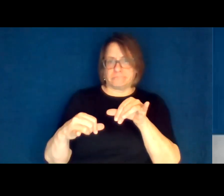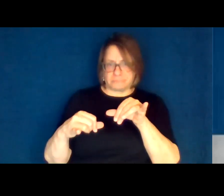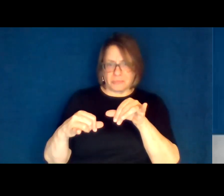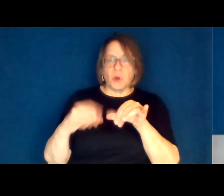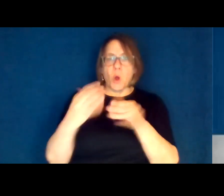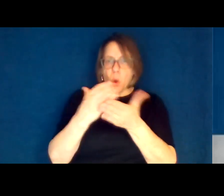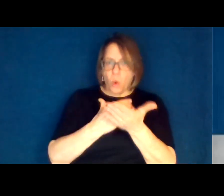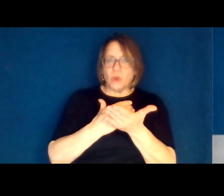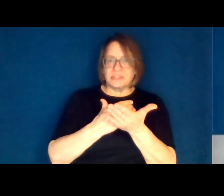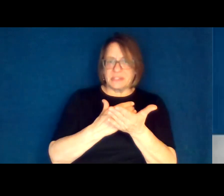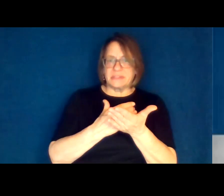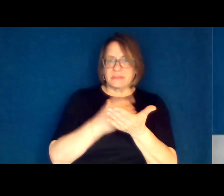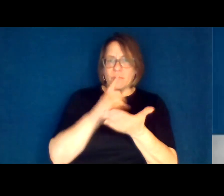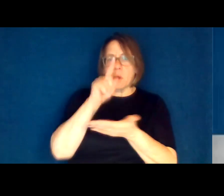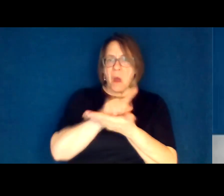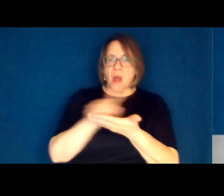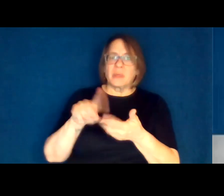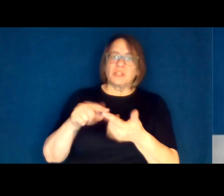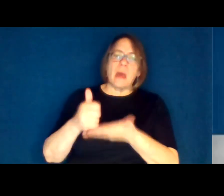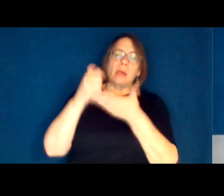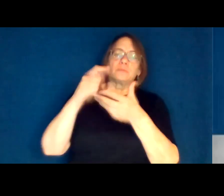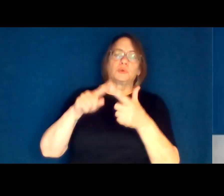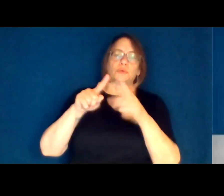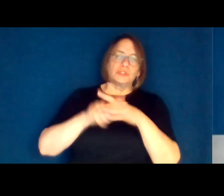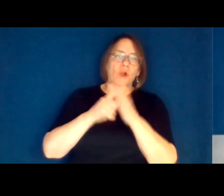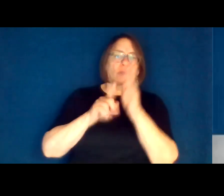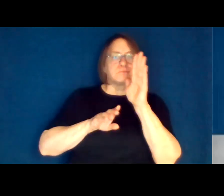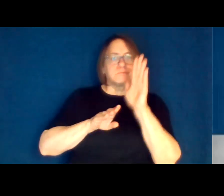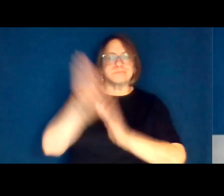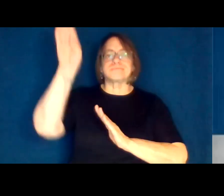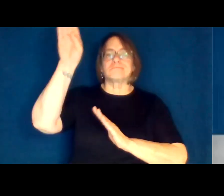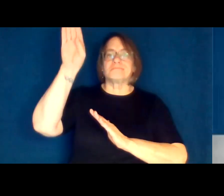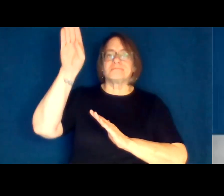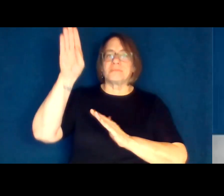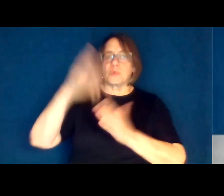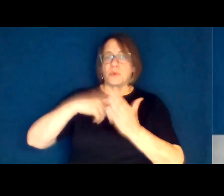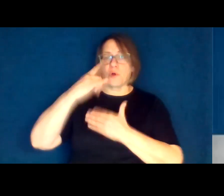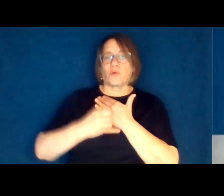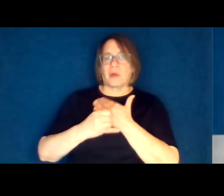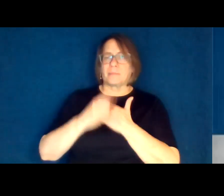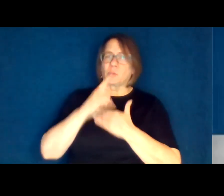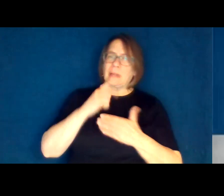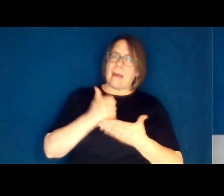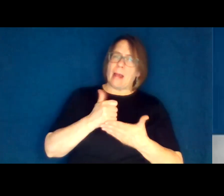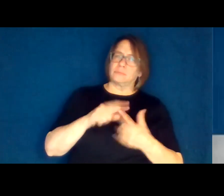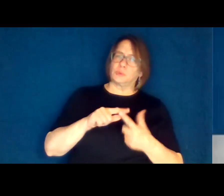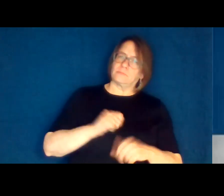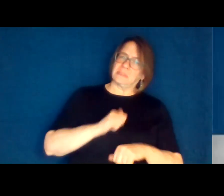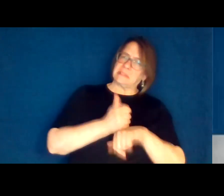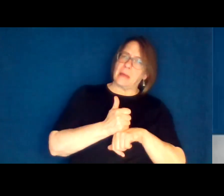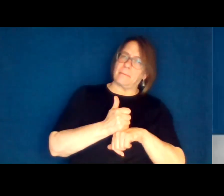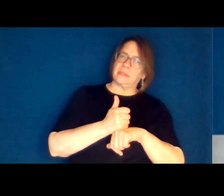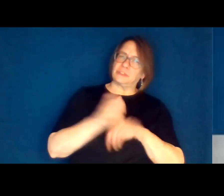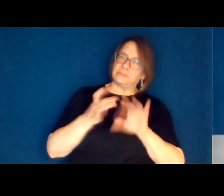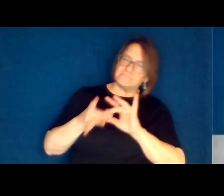set of courses that kind of launch the program and actually establish a real